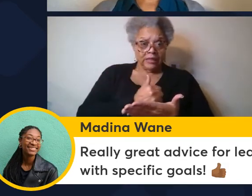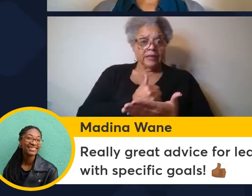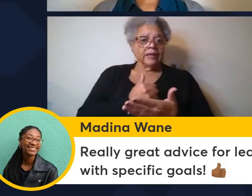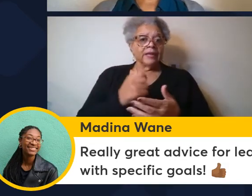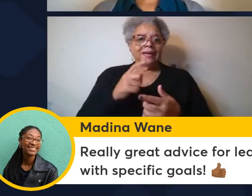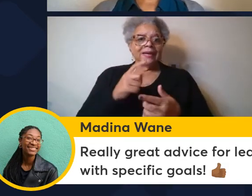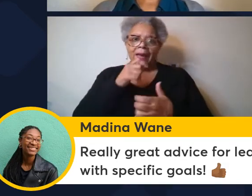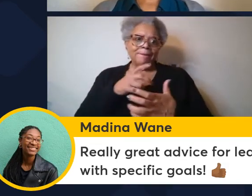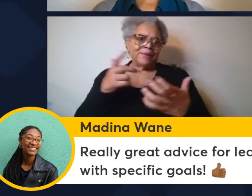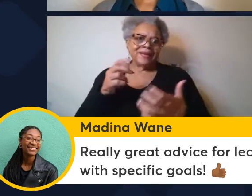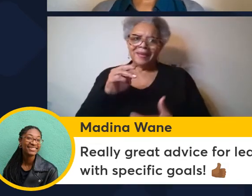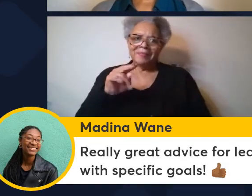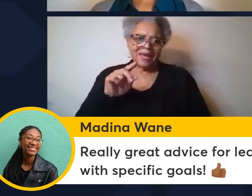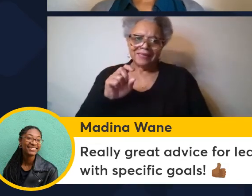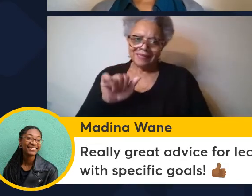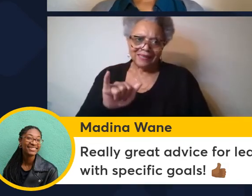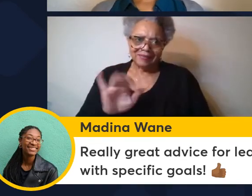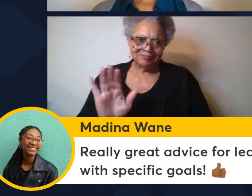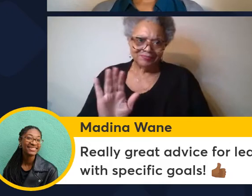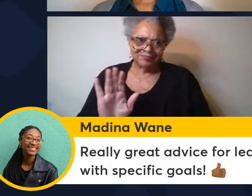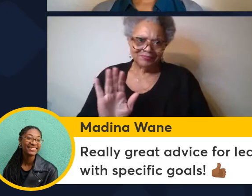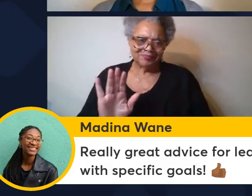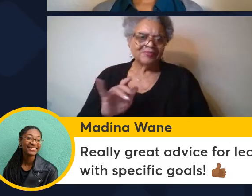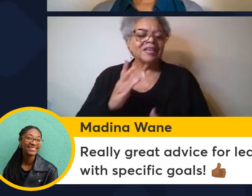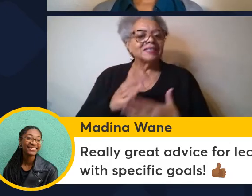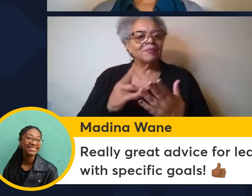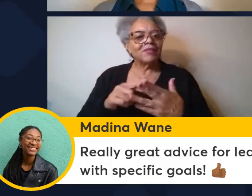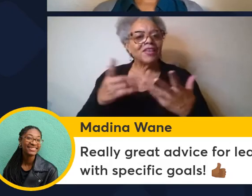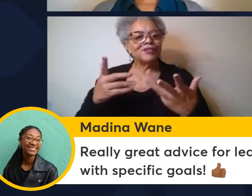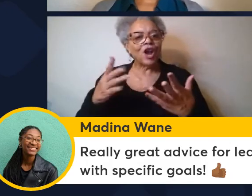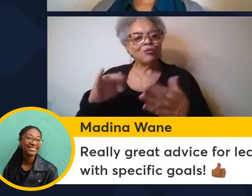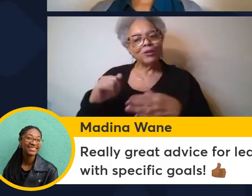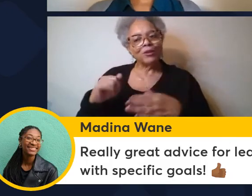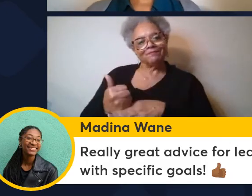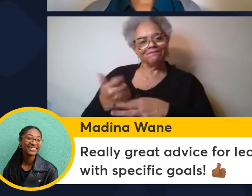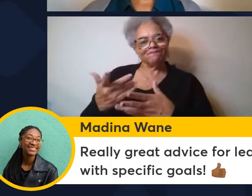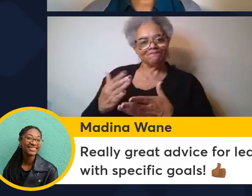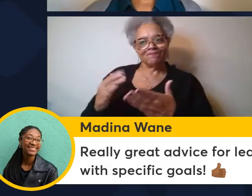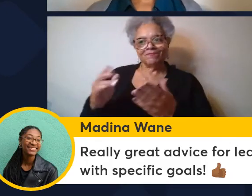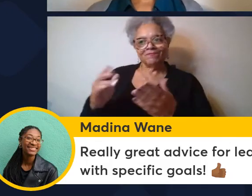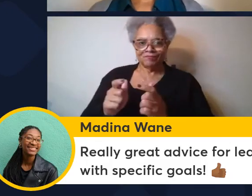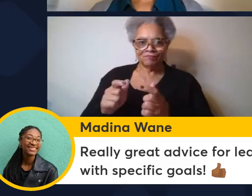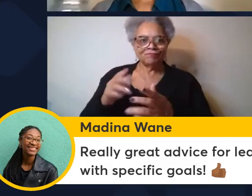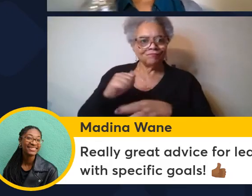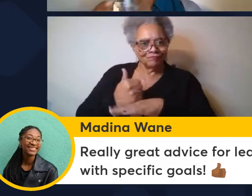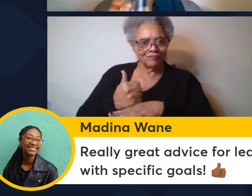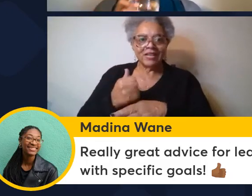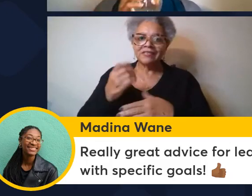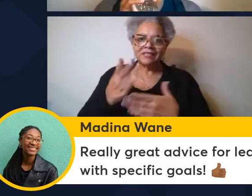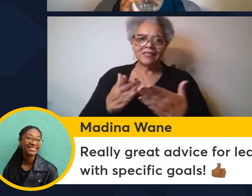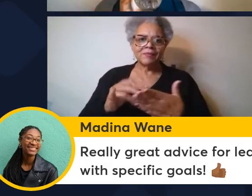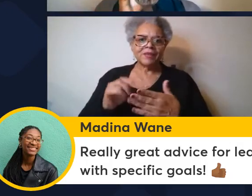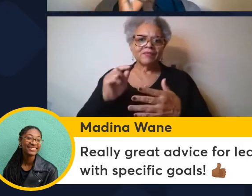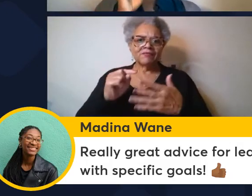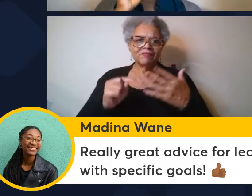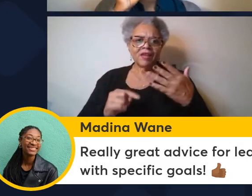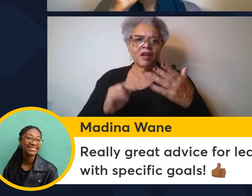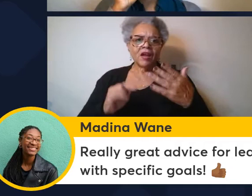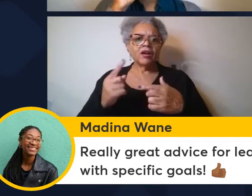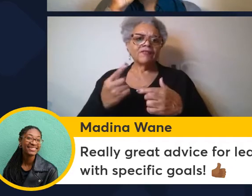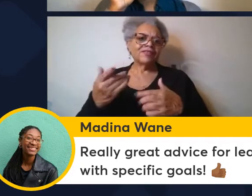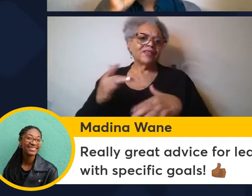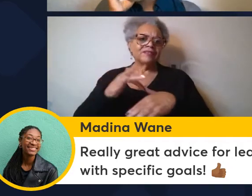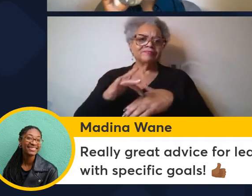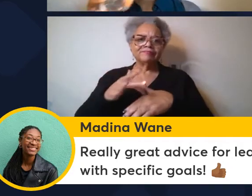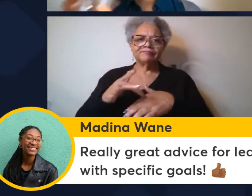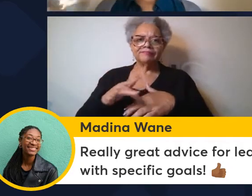messy data, but something that is already curated, and there is actually all those available data sets that